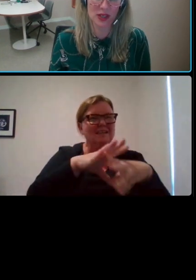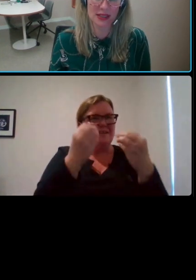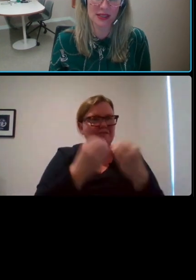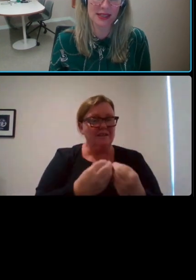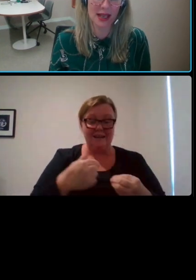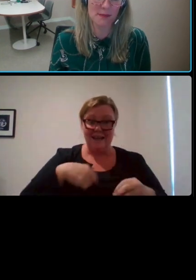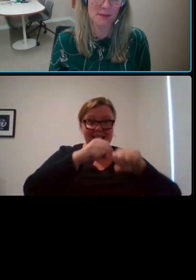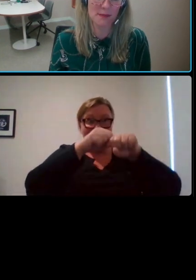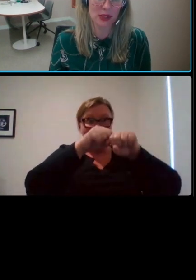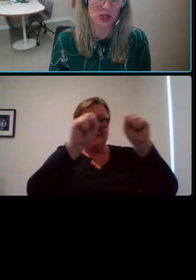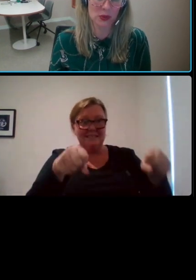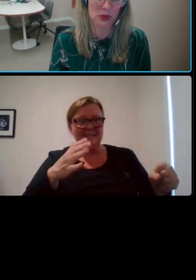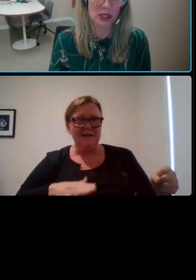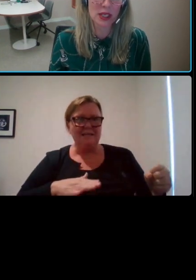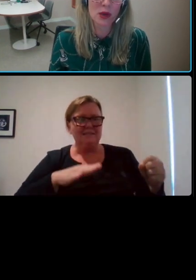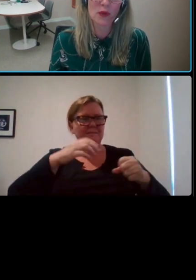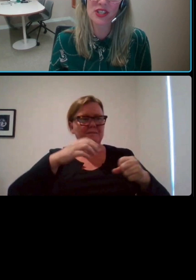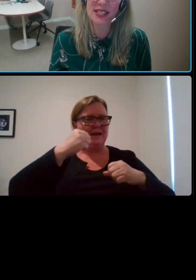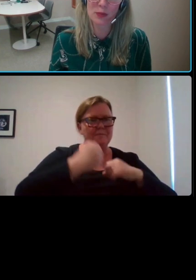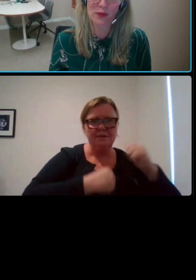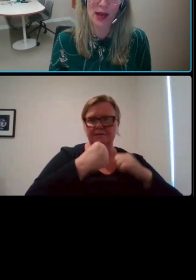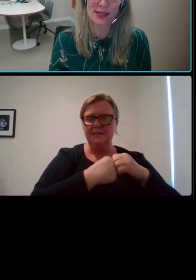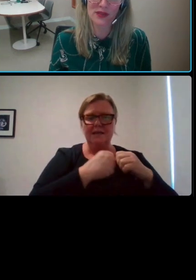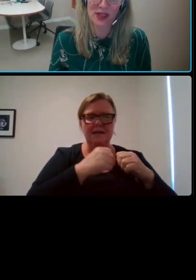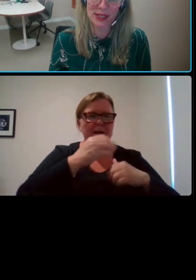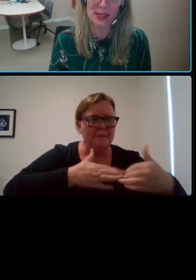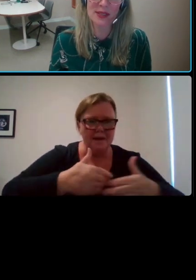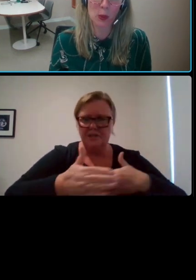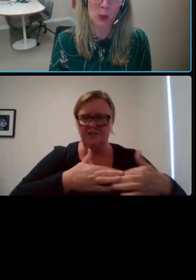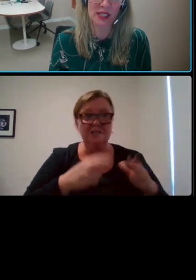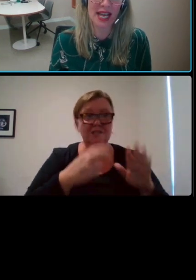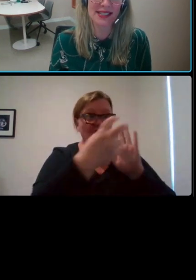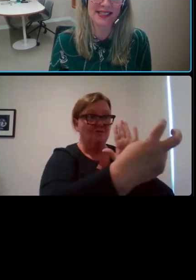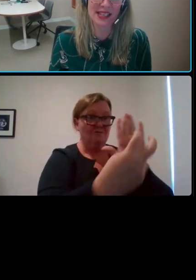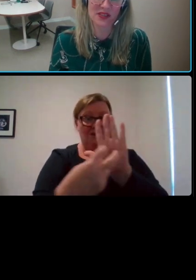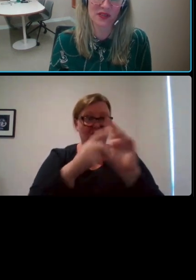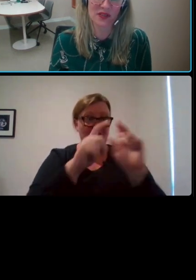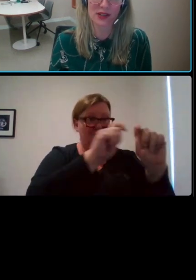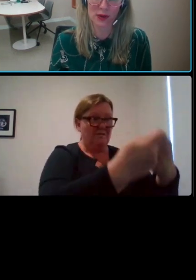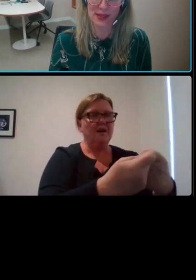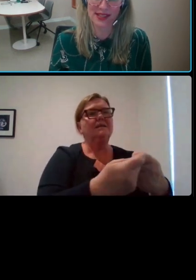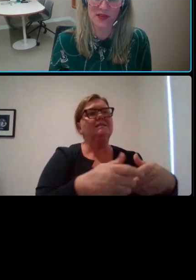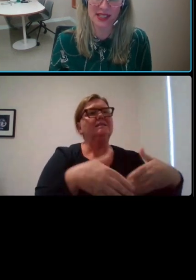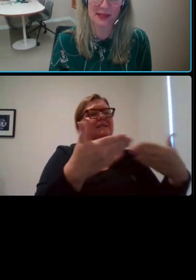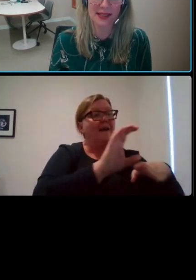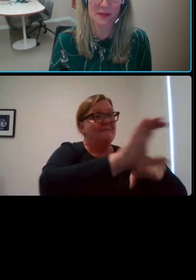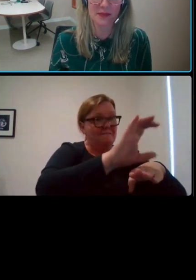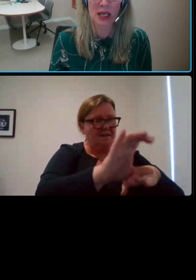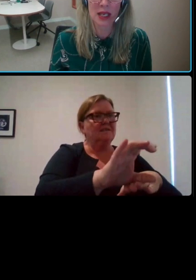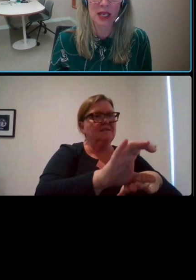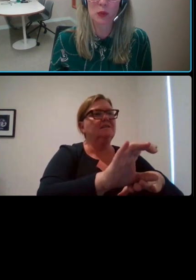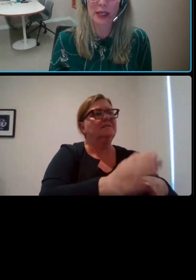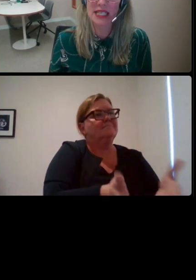to be constructed and managed to ensure registered providers are funded, supported and incentivised to grow their